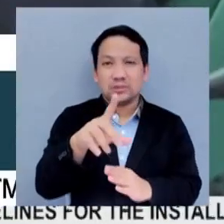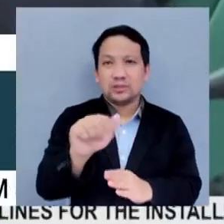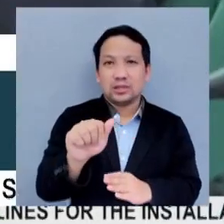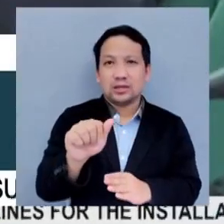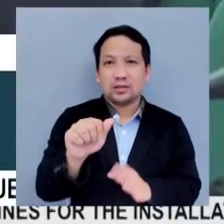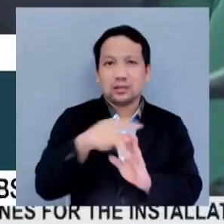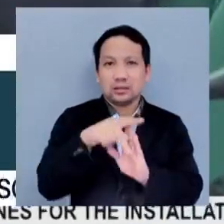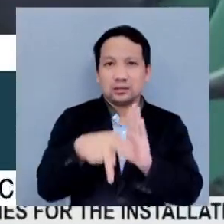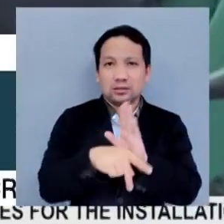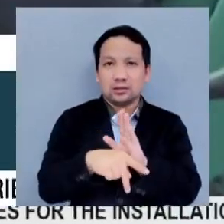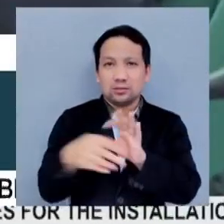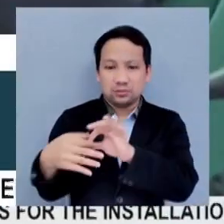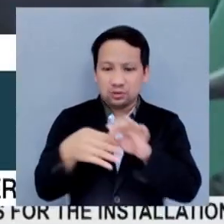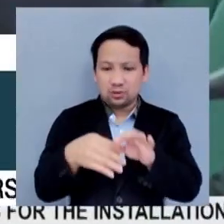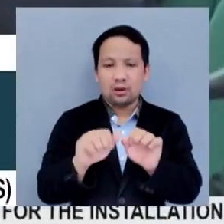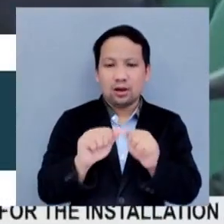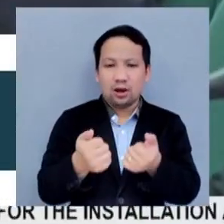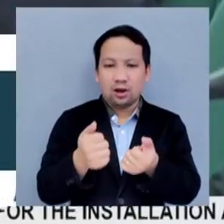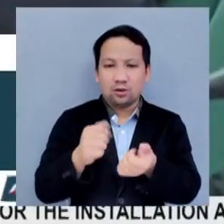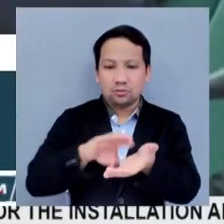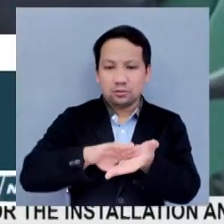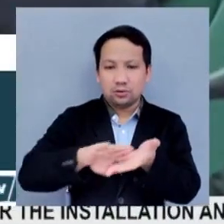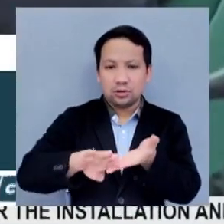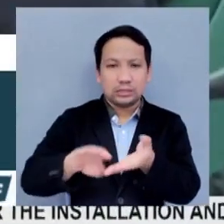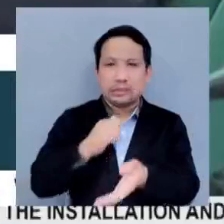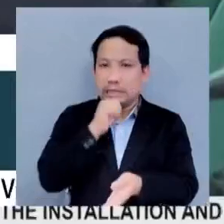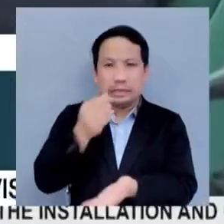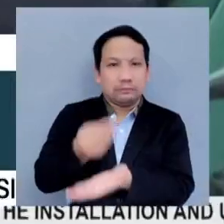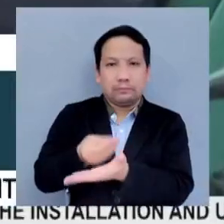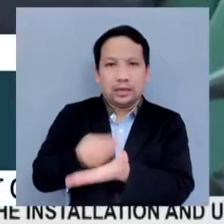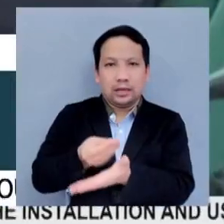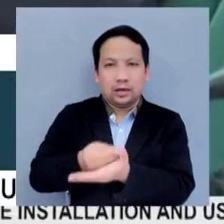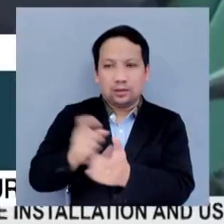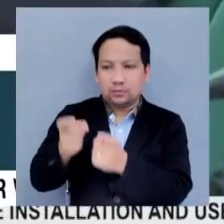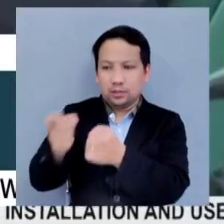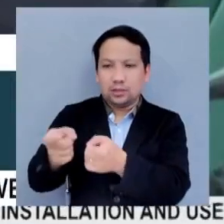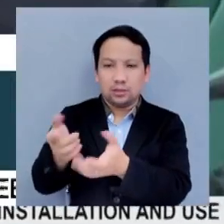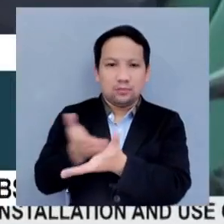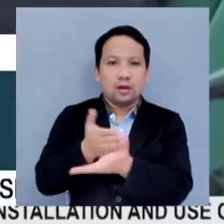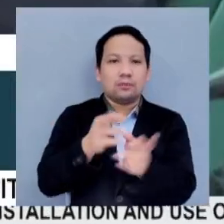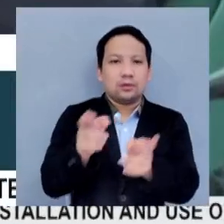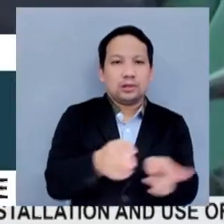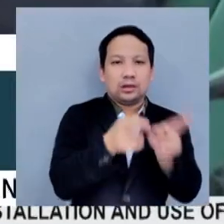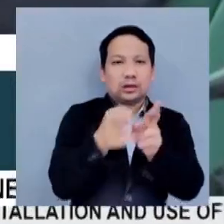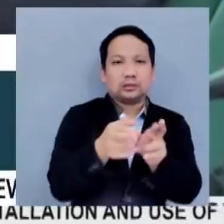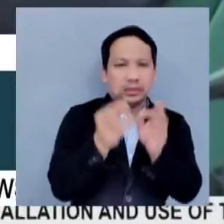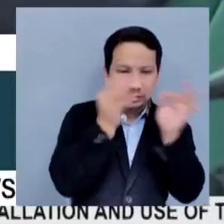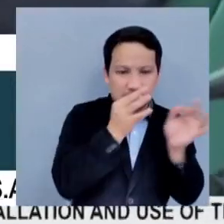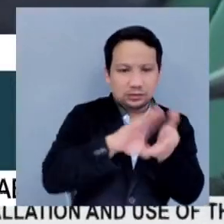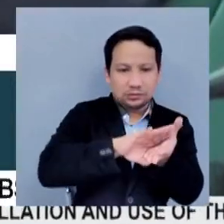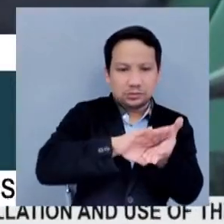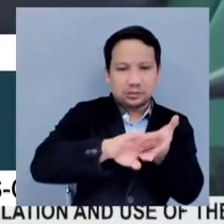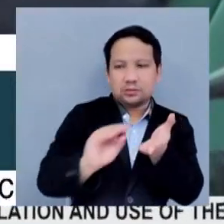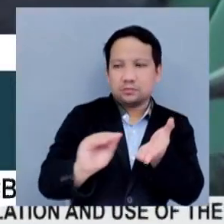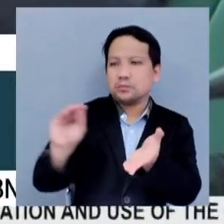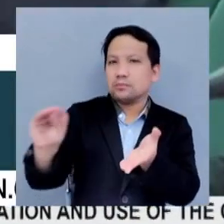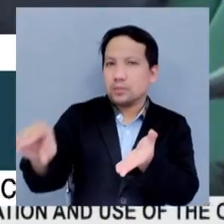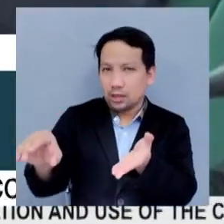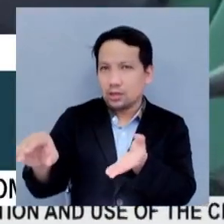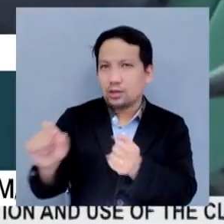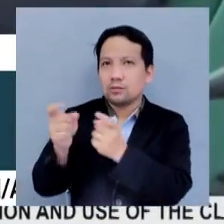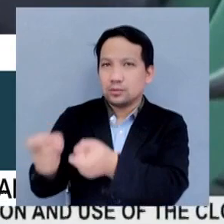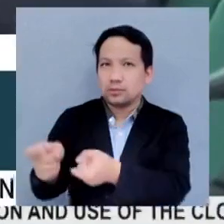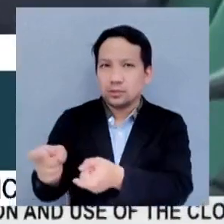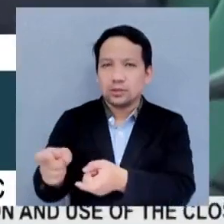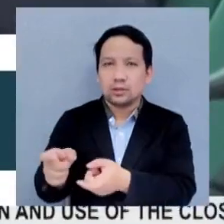involving the handing out of non-monetary incentives like recycled illicit drugs. To the best of my knowledge, it has